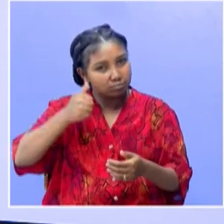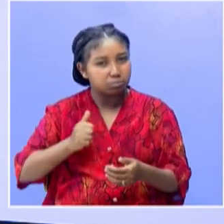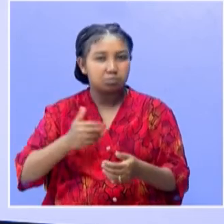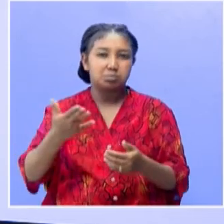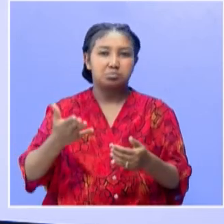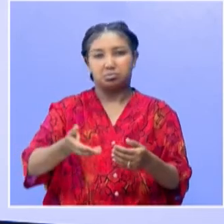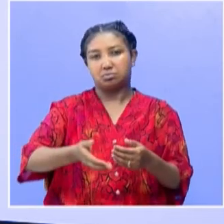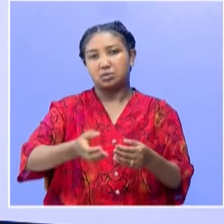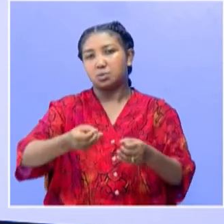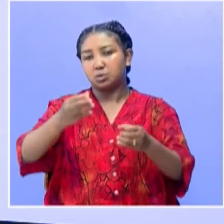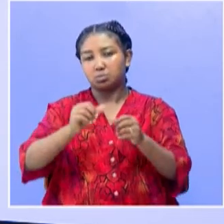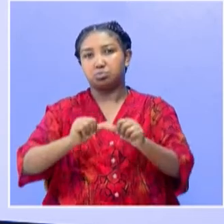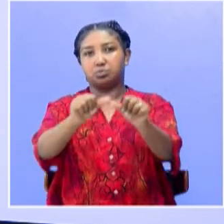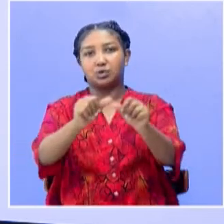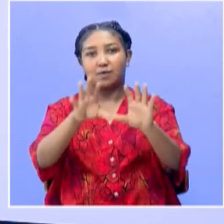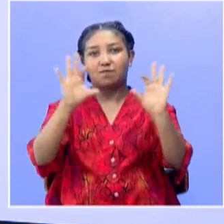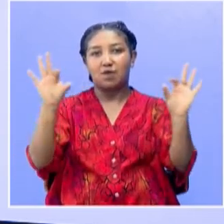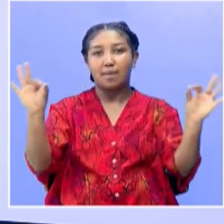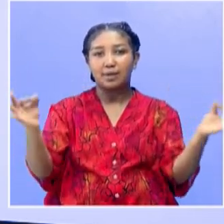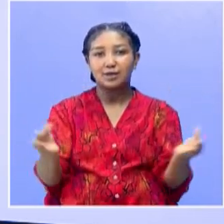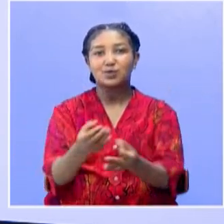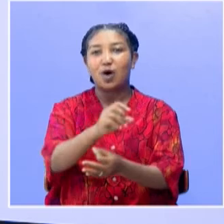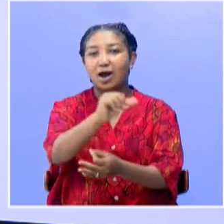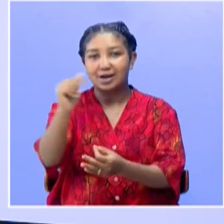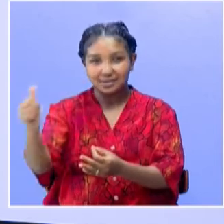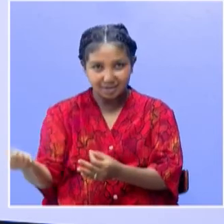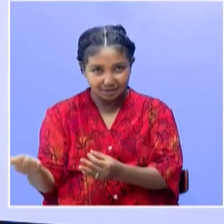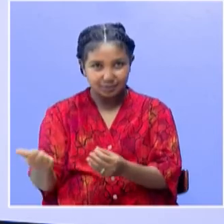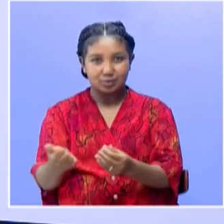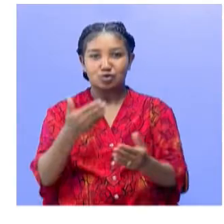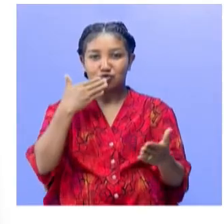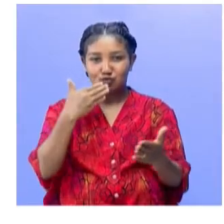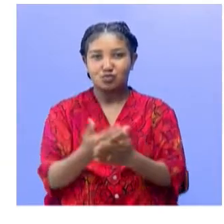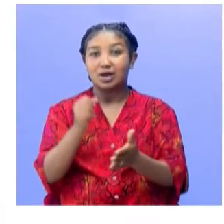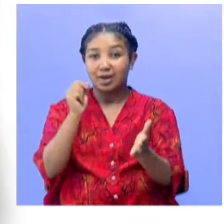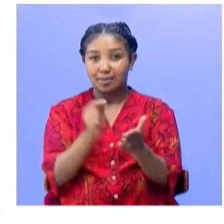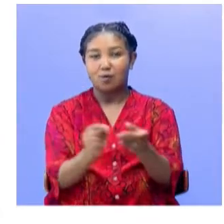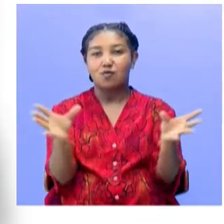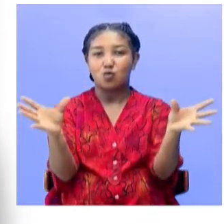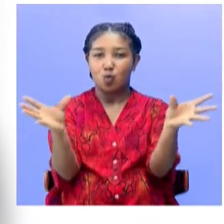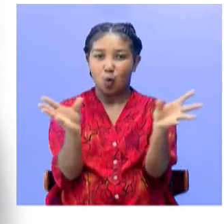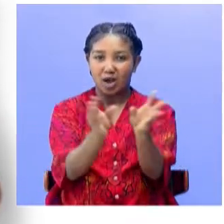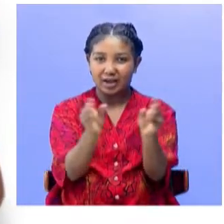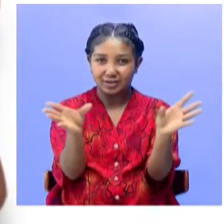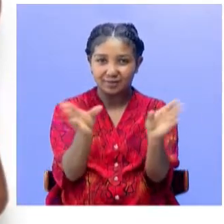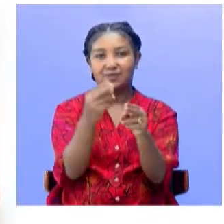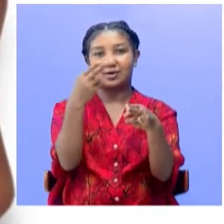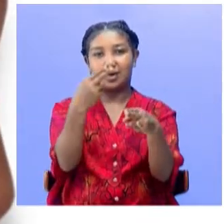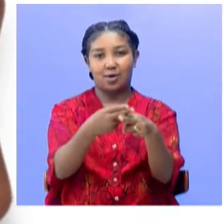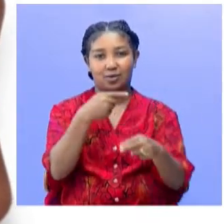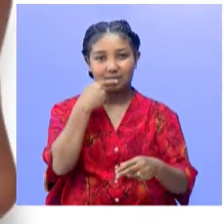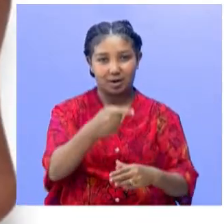nephew, niece, etc. So, family is also another good example of collective